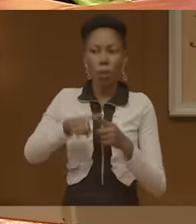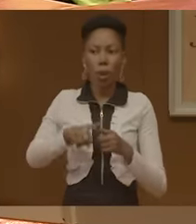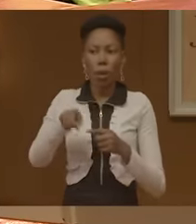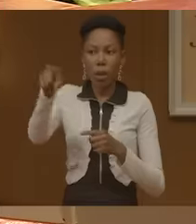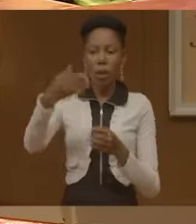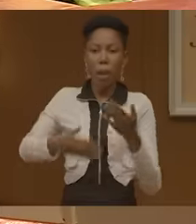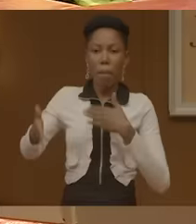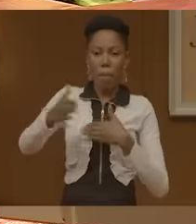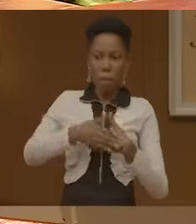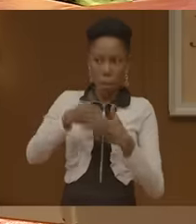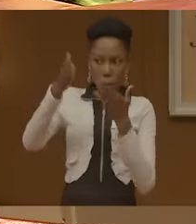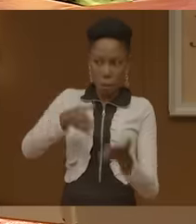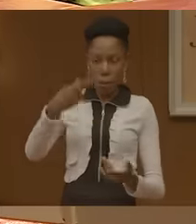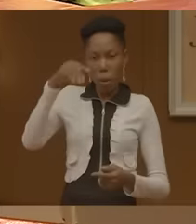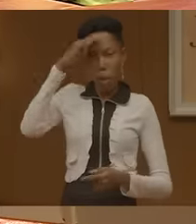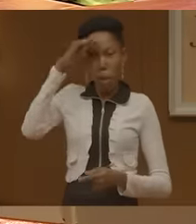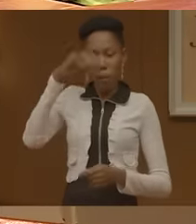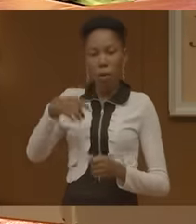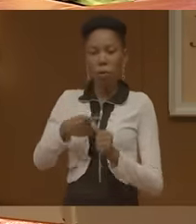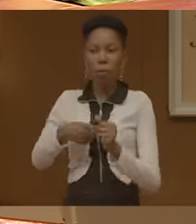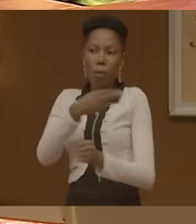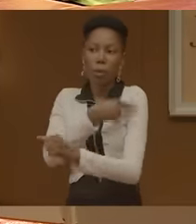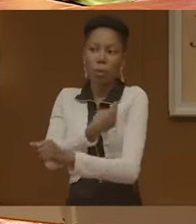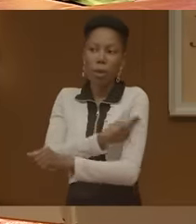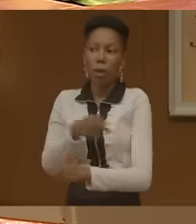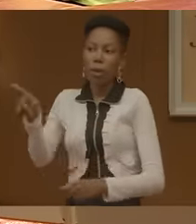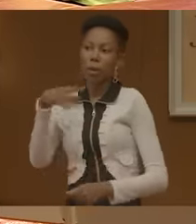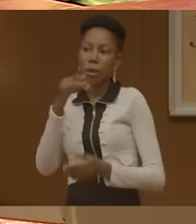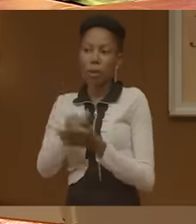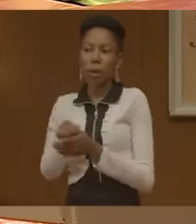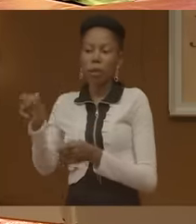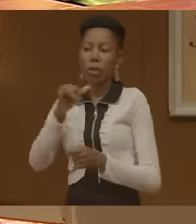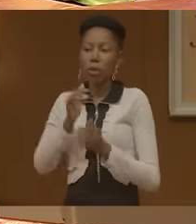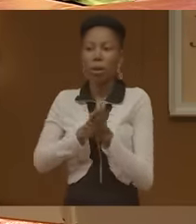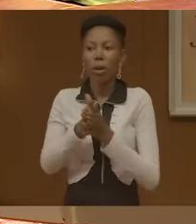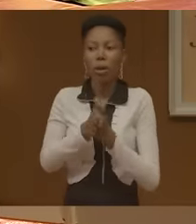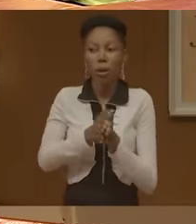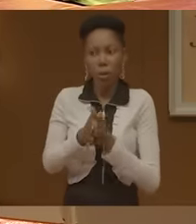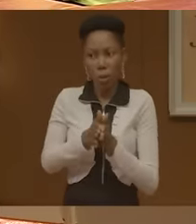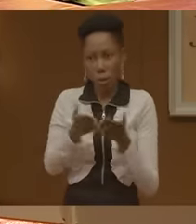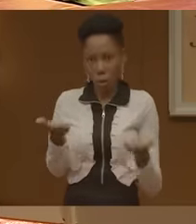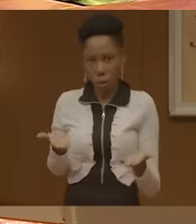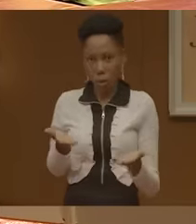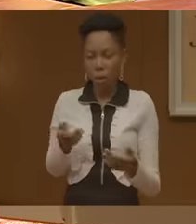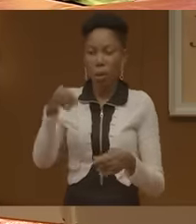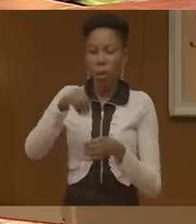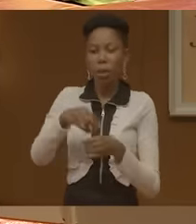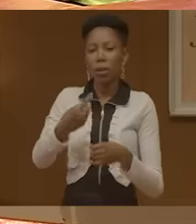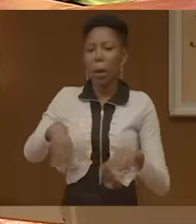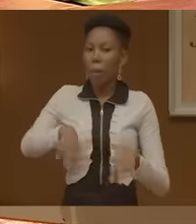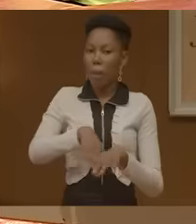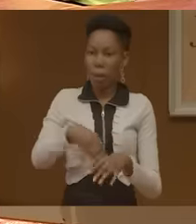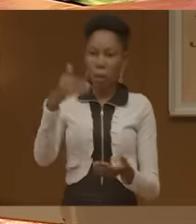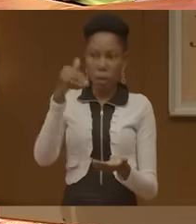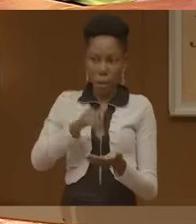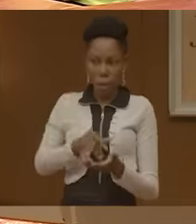the hospital. He doesn't want to see the boy. He's not interested in the marriage. I was thinking maybe it was only joking. Maybe he was just trying to